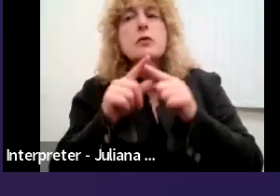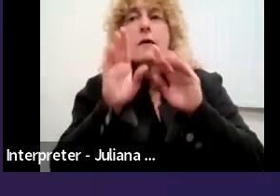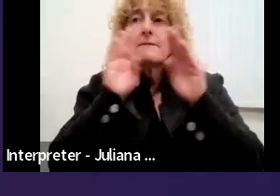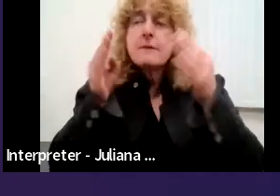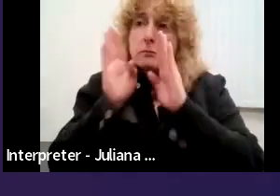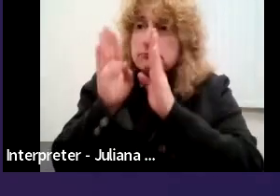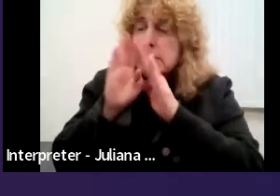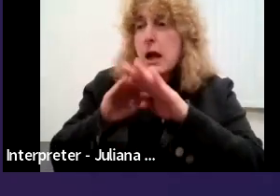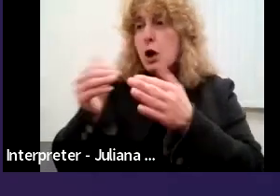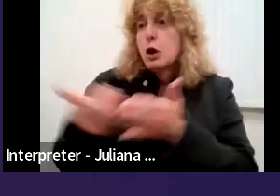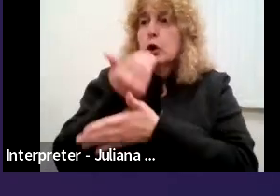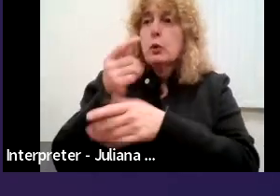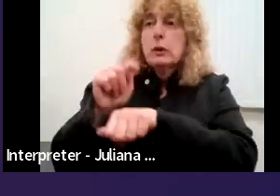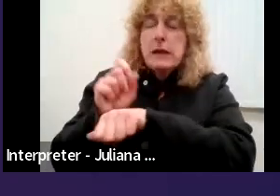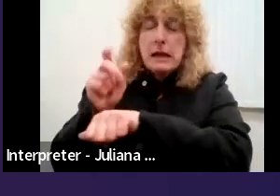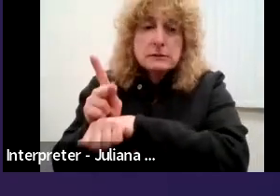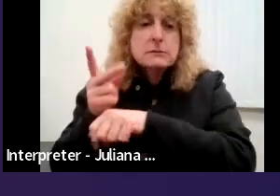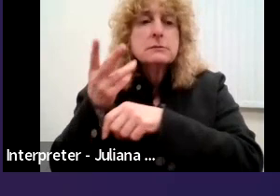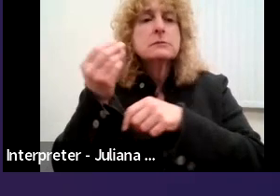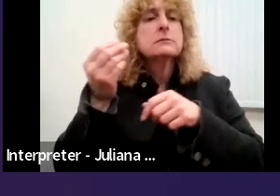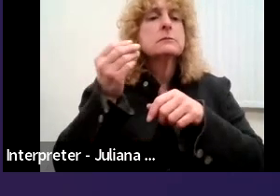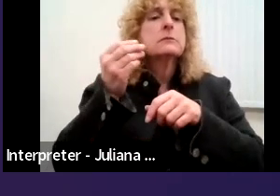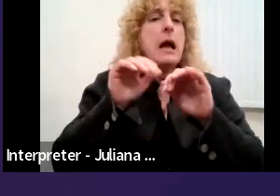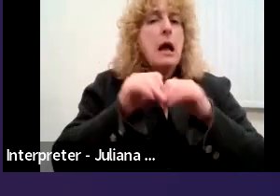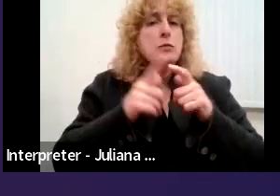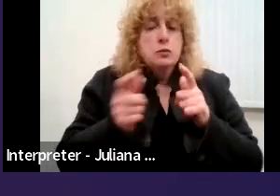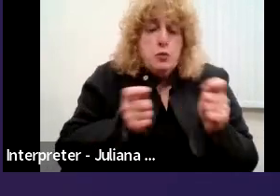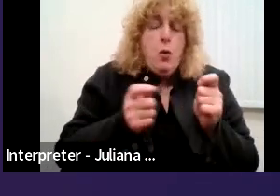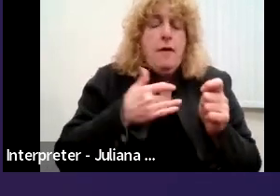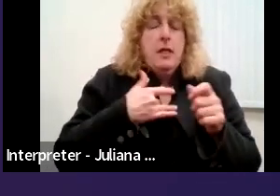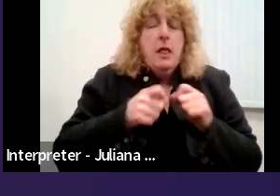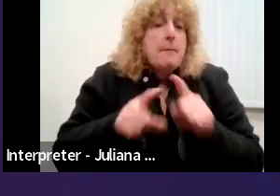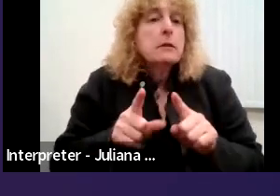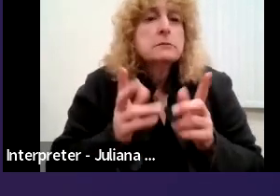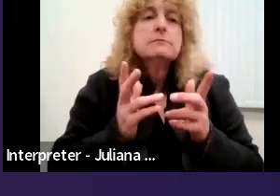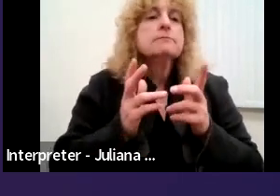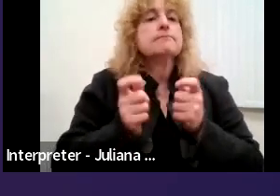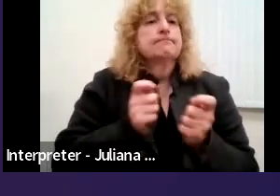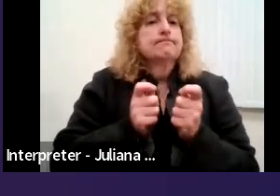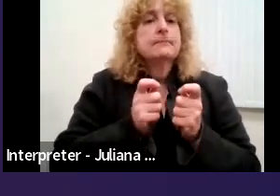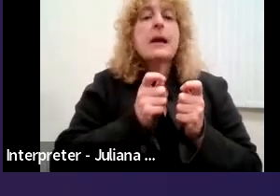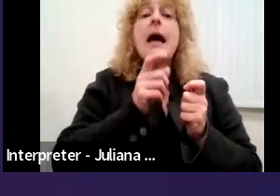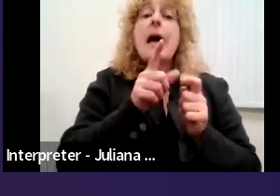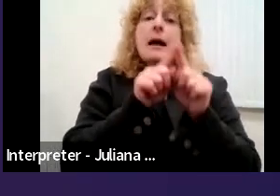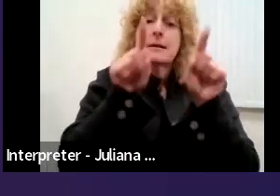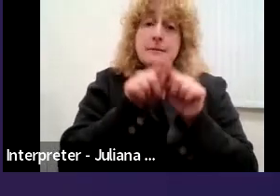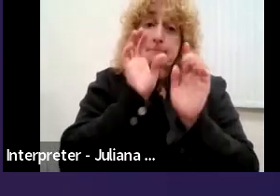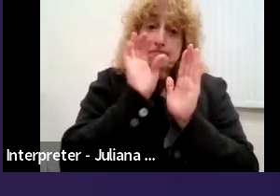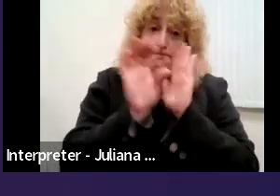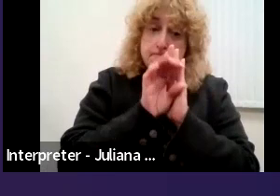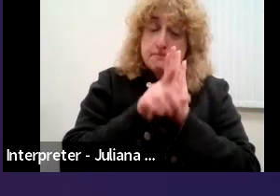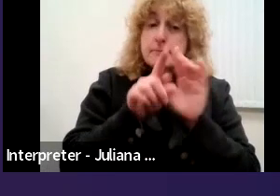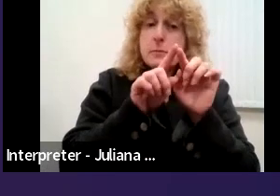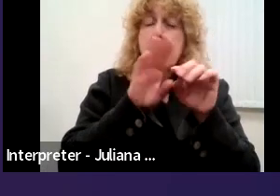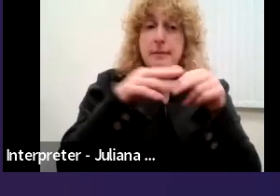attention on a new task, and also to control impulses. On the screen is an image of the Disney movie Inside Out. It is